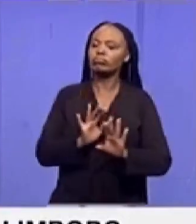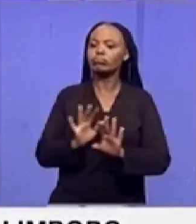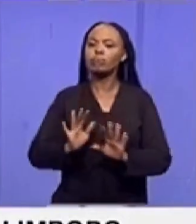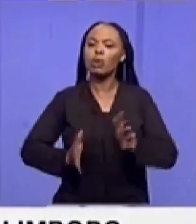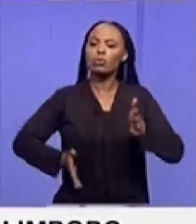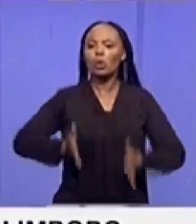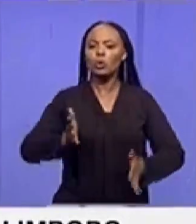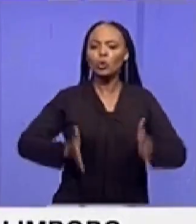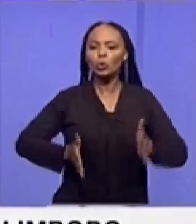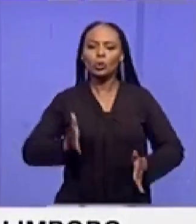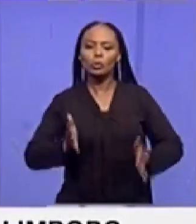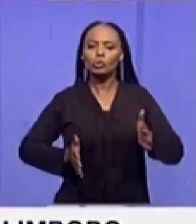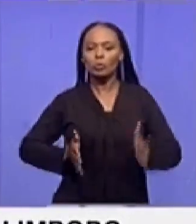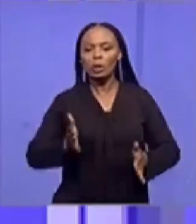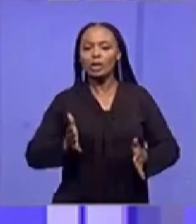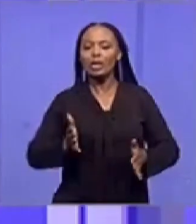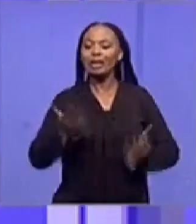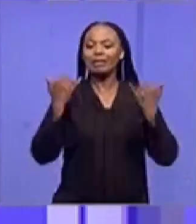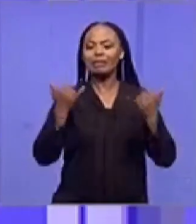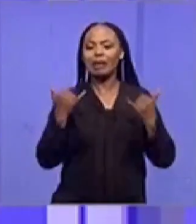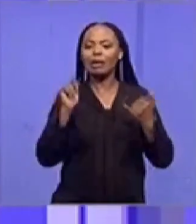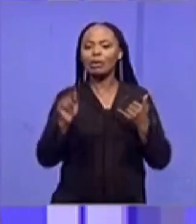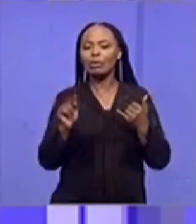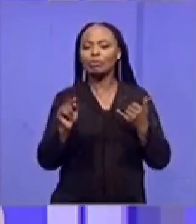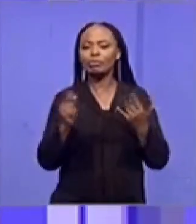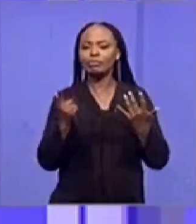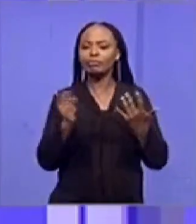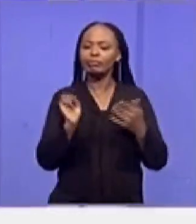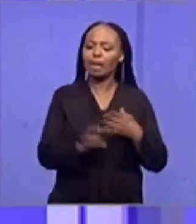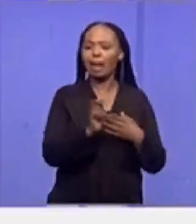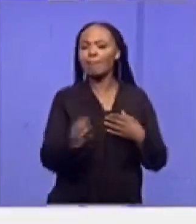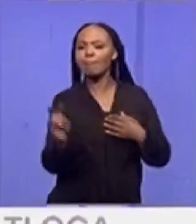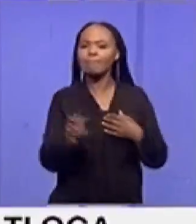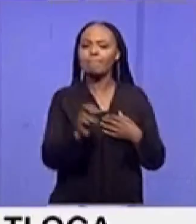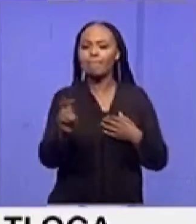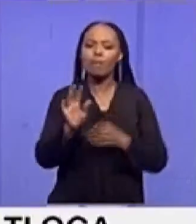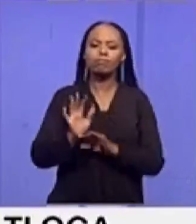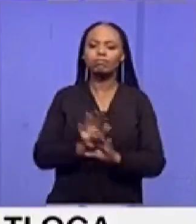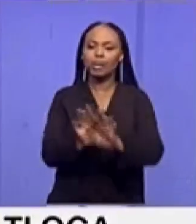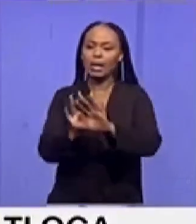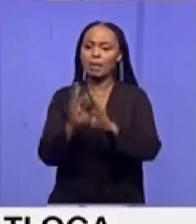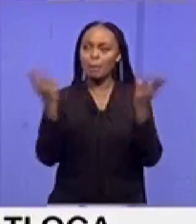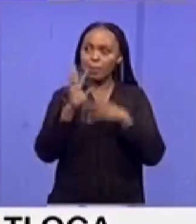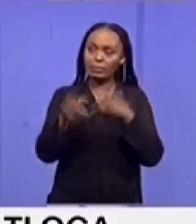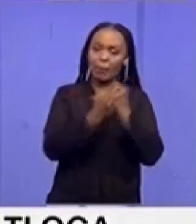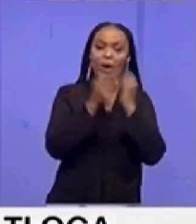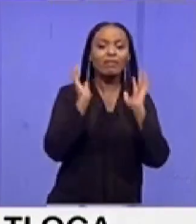rena go setse go bile le thego e le humanang e ka mo bathong